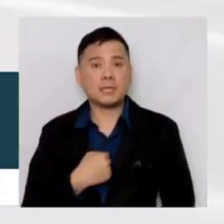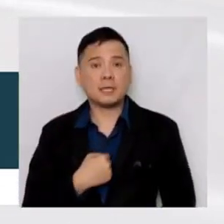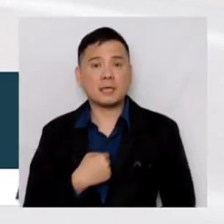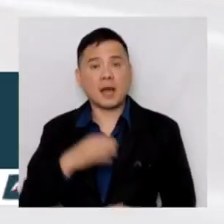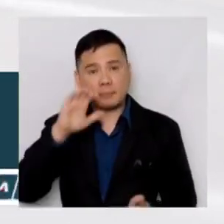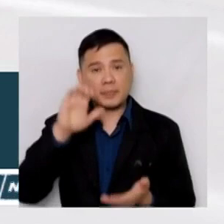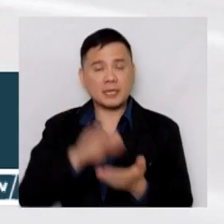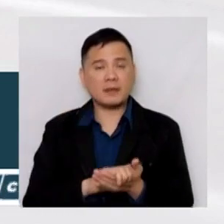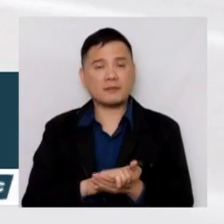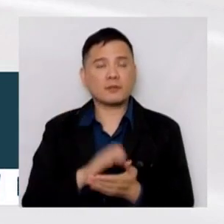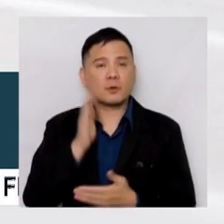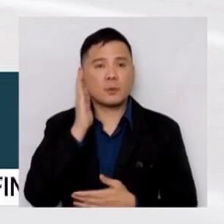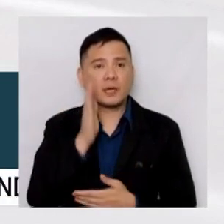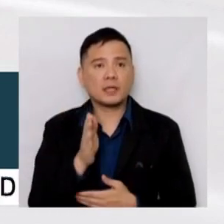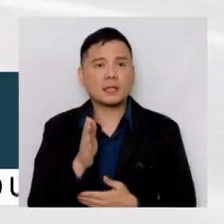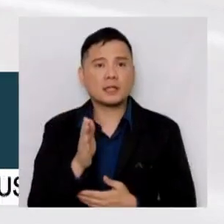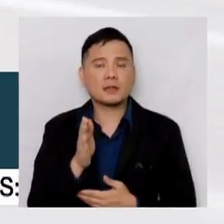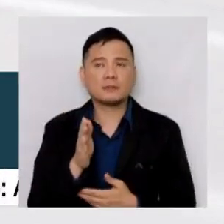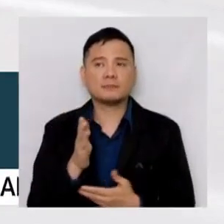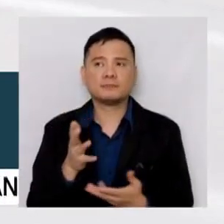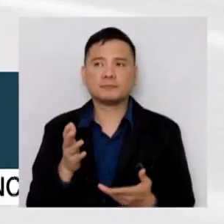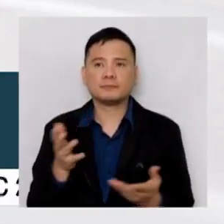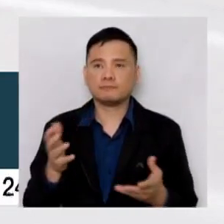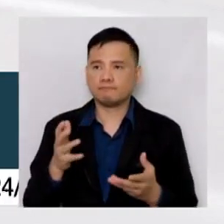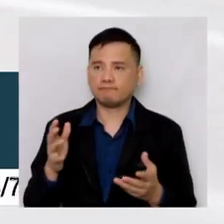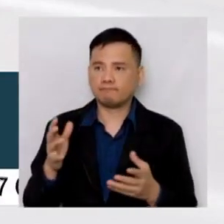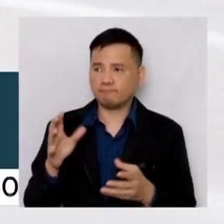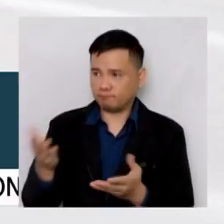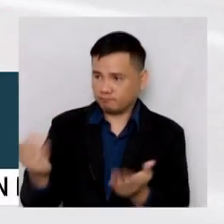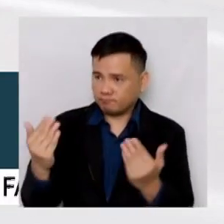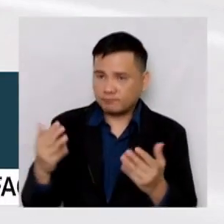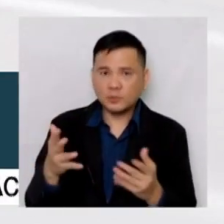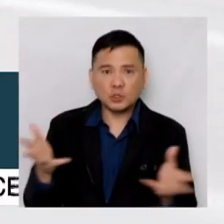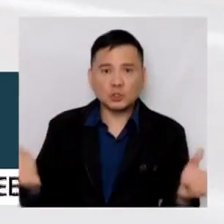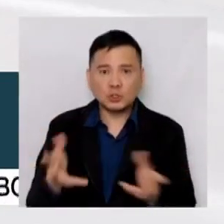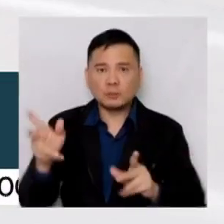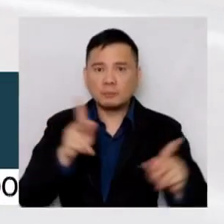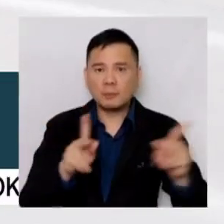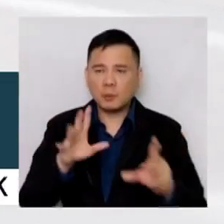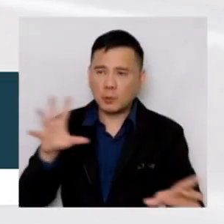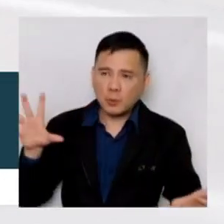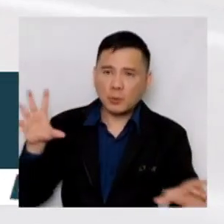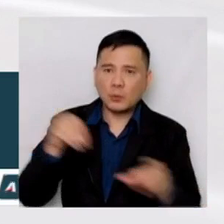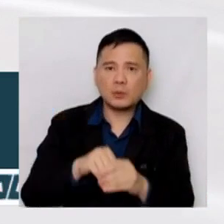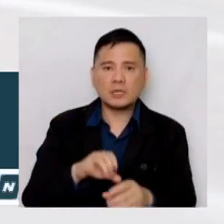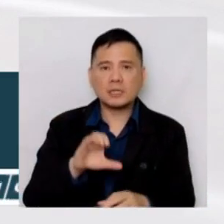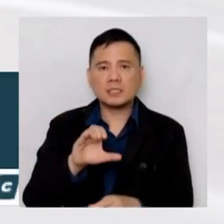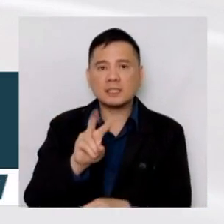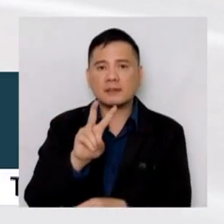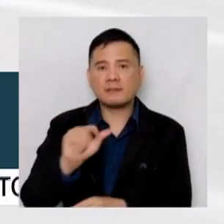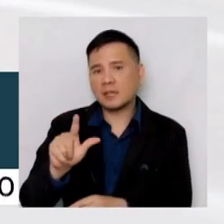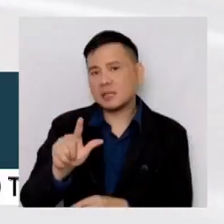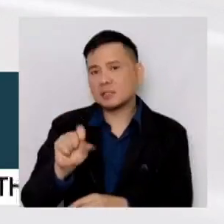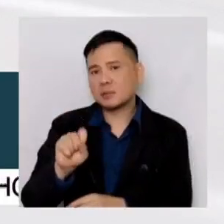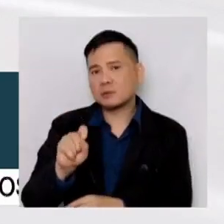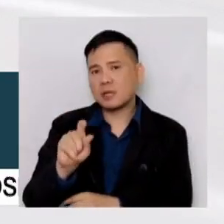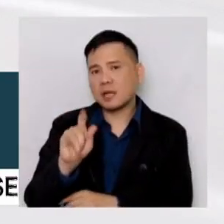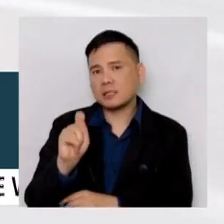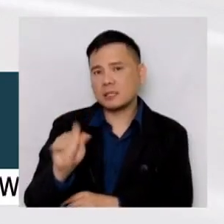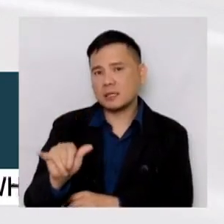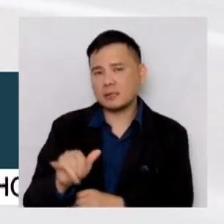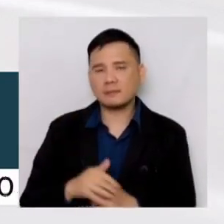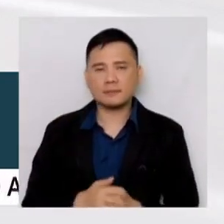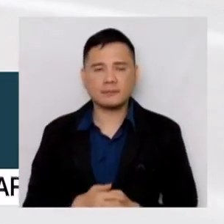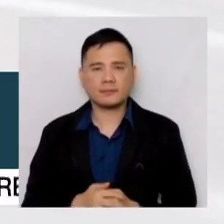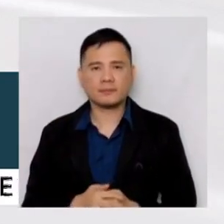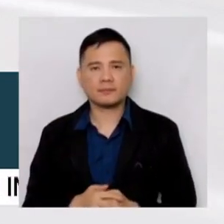I would go by the full engagement with civil society. Civil society should be able to engage in these matters. As